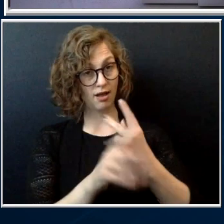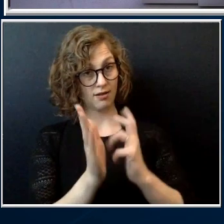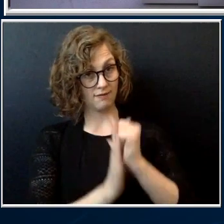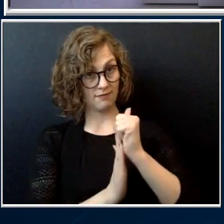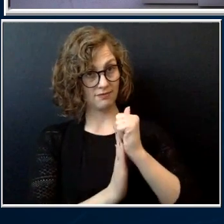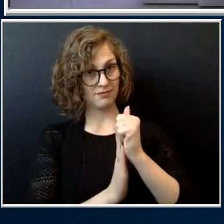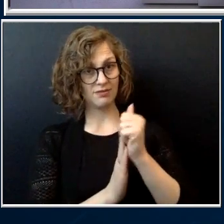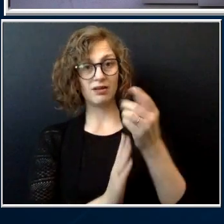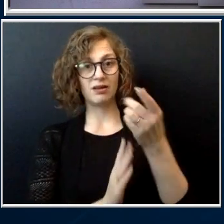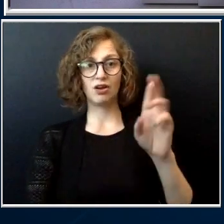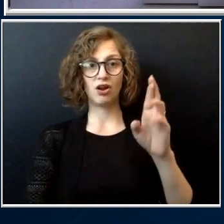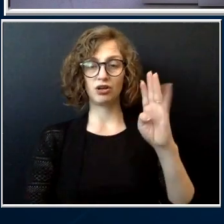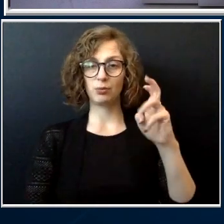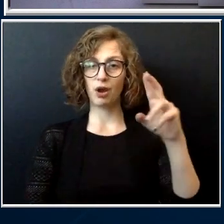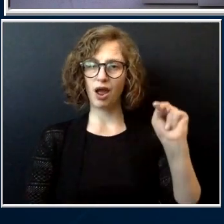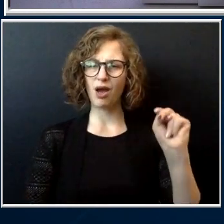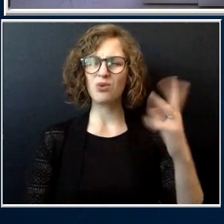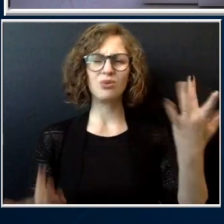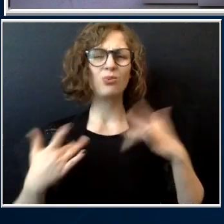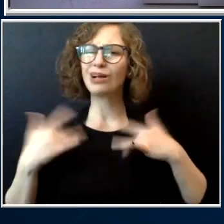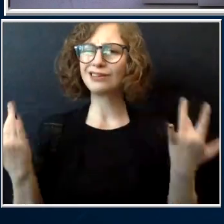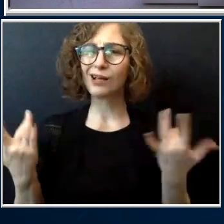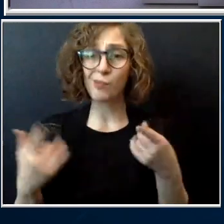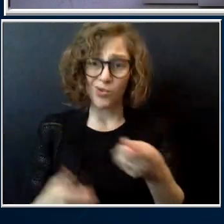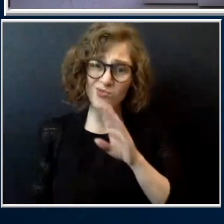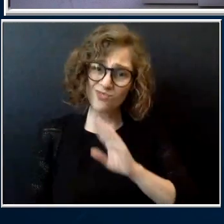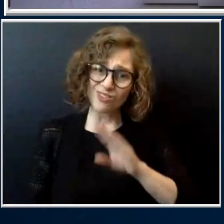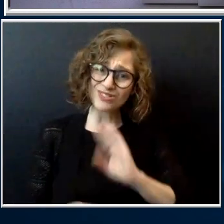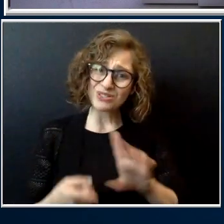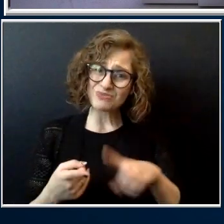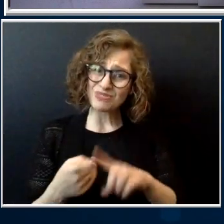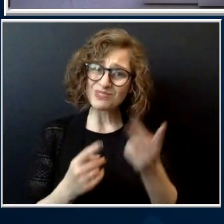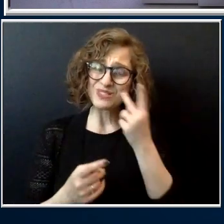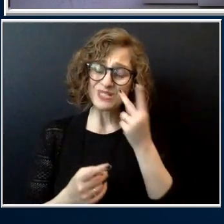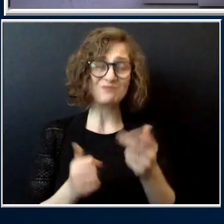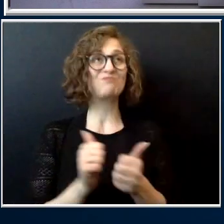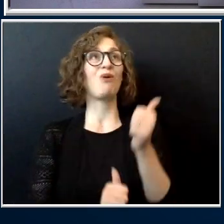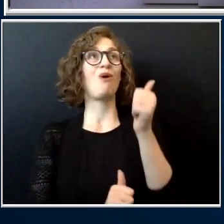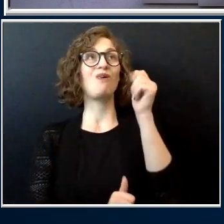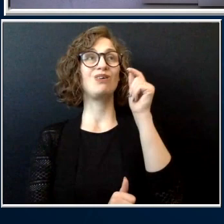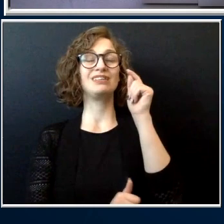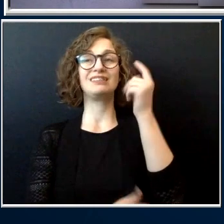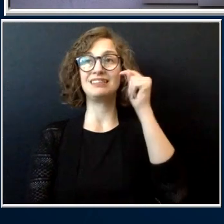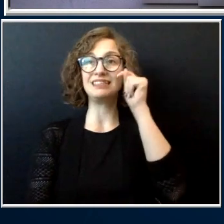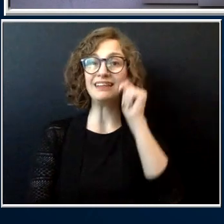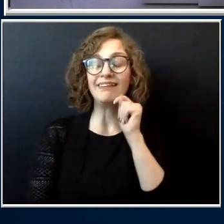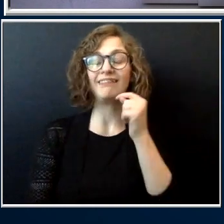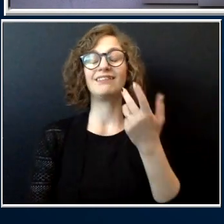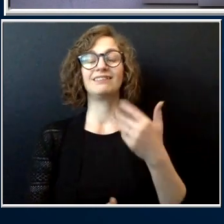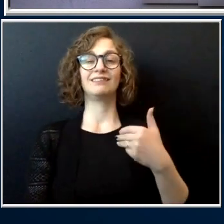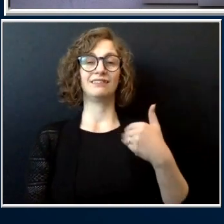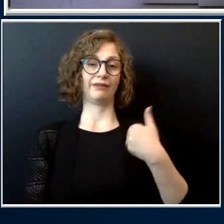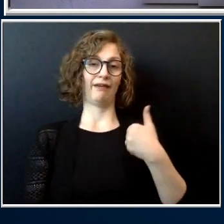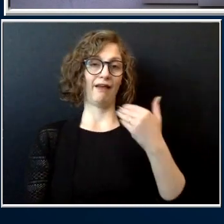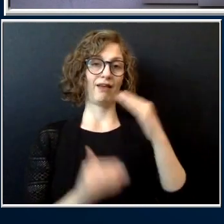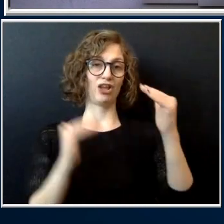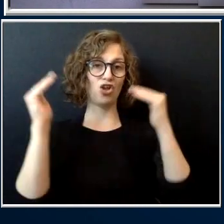what gives with this? I mean, are you frustrated when you see that most teens and young adults still are not getting it?